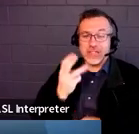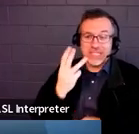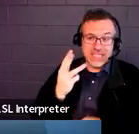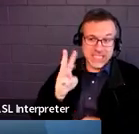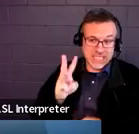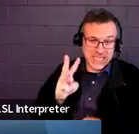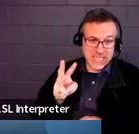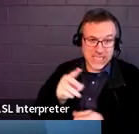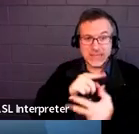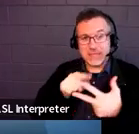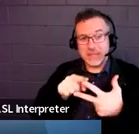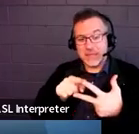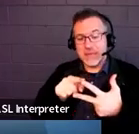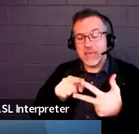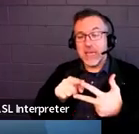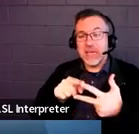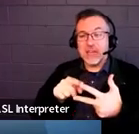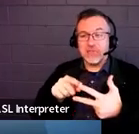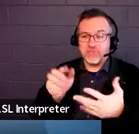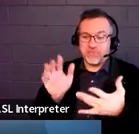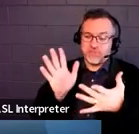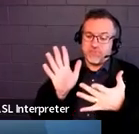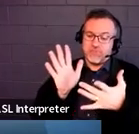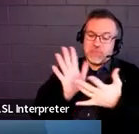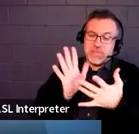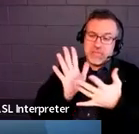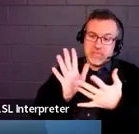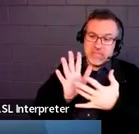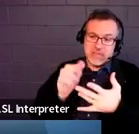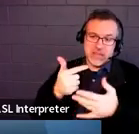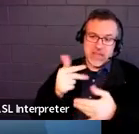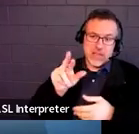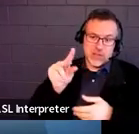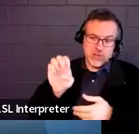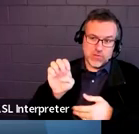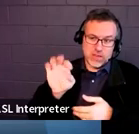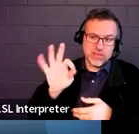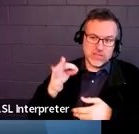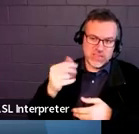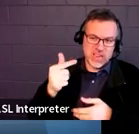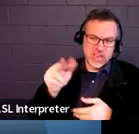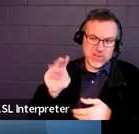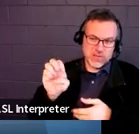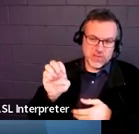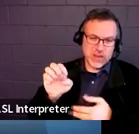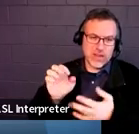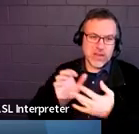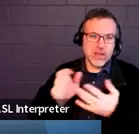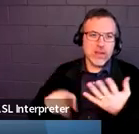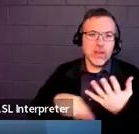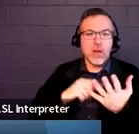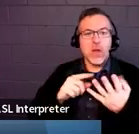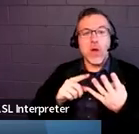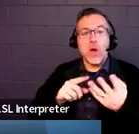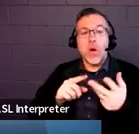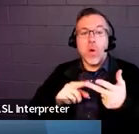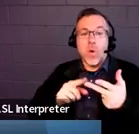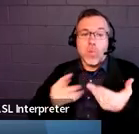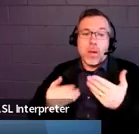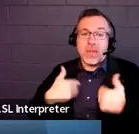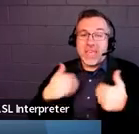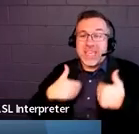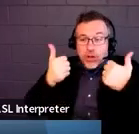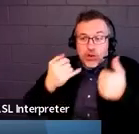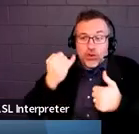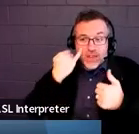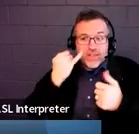IEP team. And so we know that we have a lot of students coming into